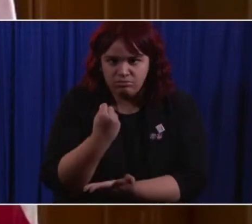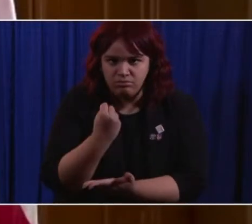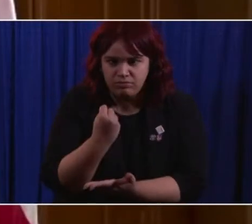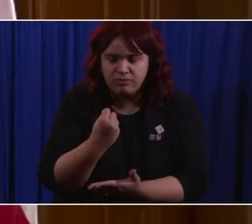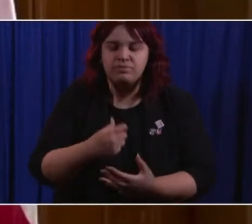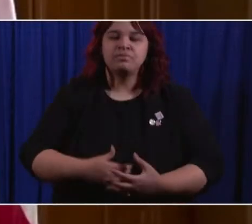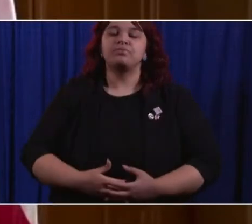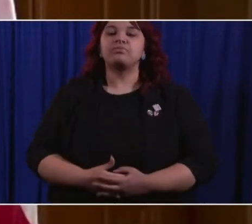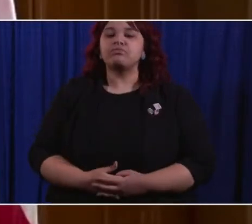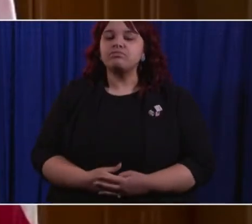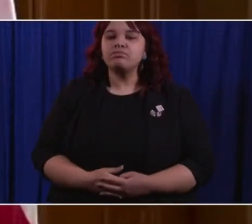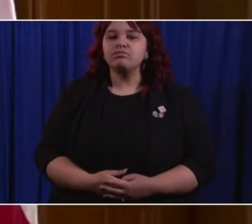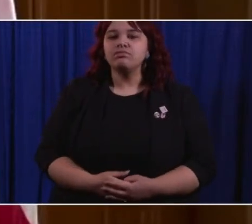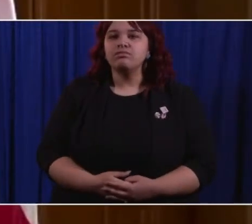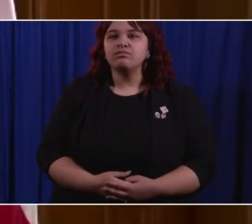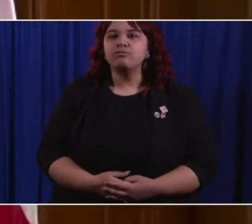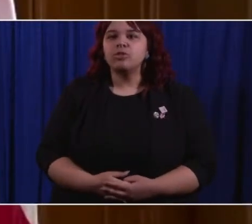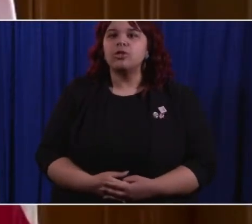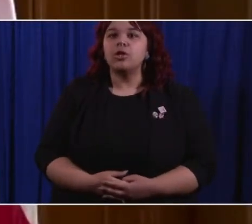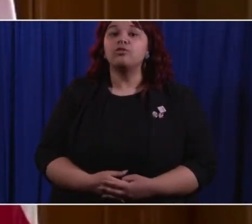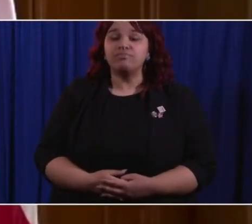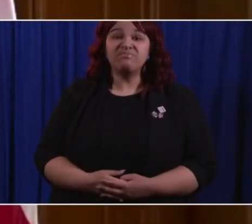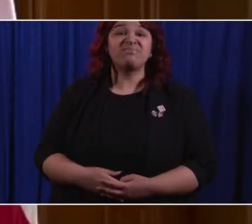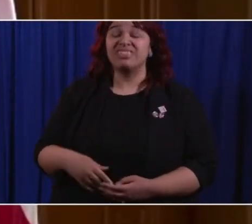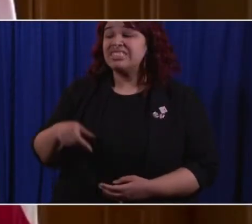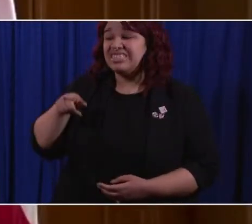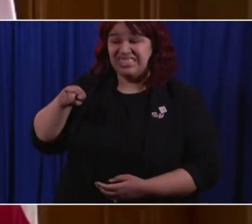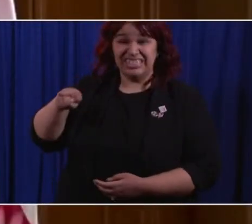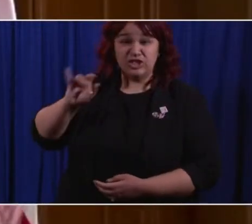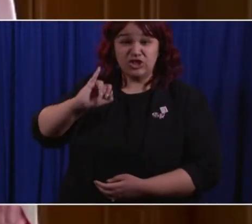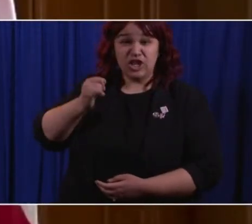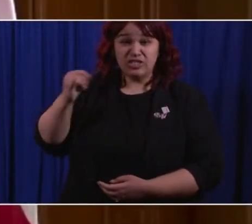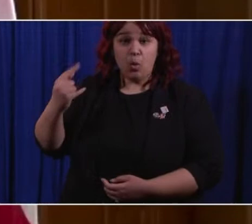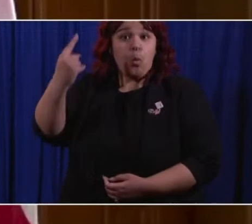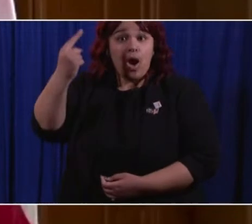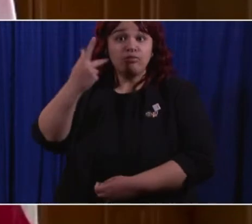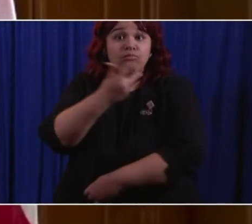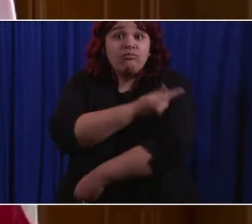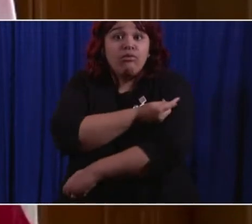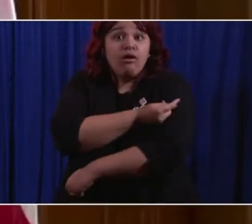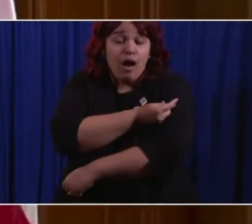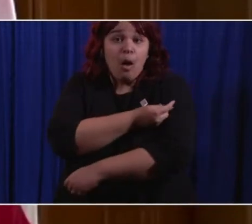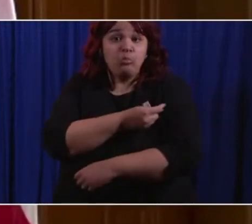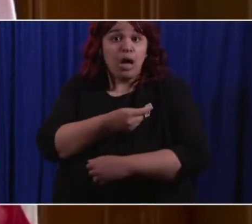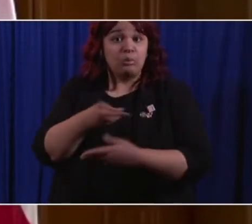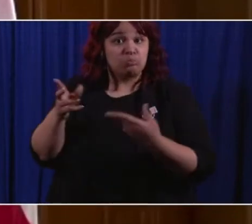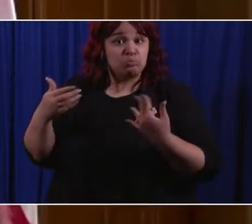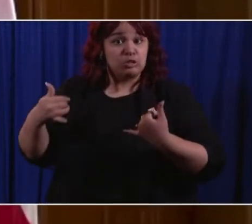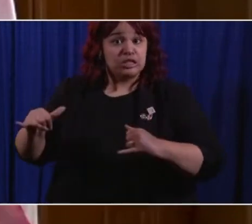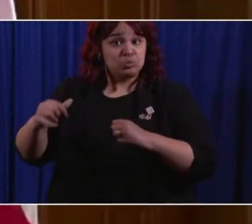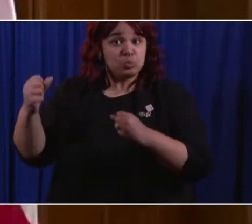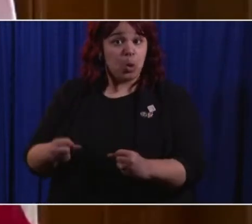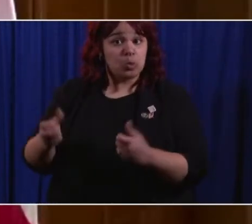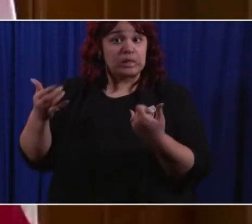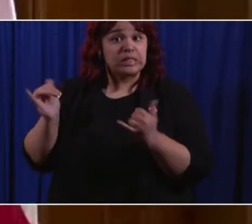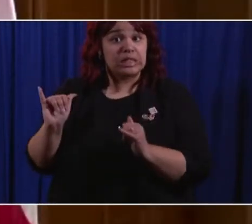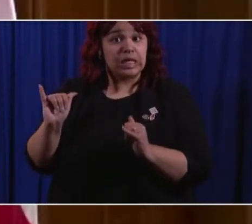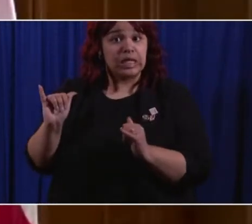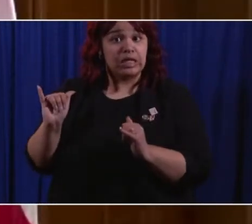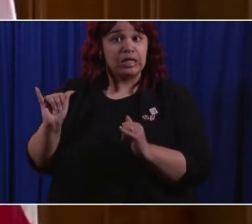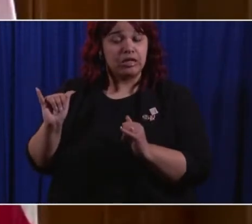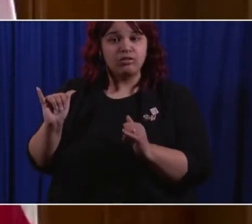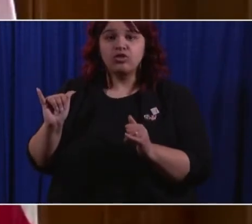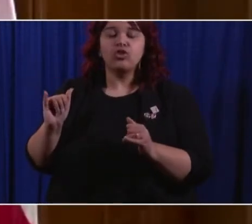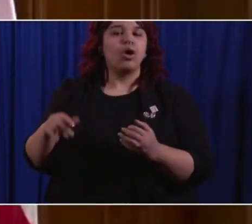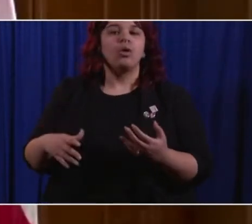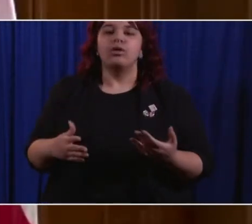short period of time, is very, very powerful. So we just urge people, get it. If you can get it, wherever you can get it into your arms